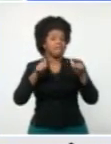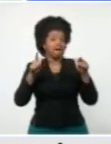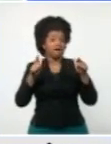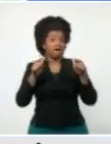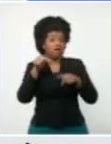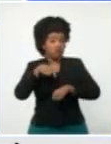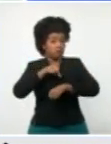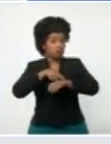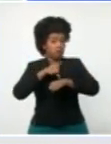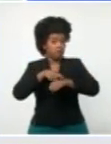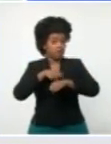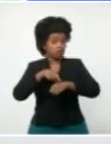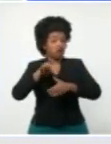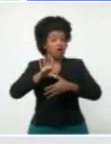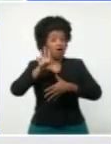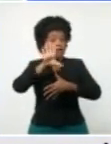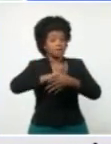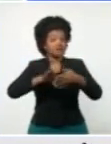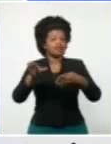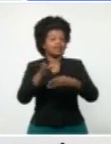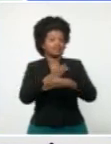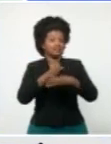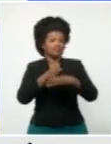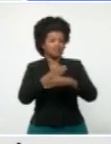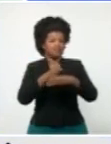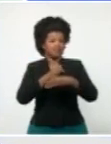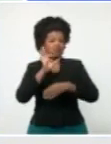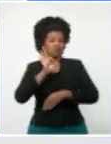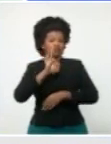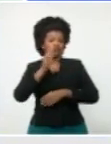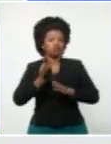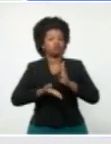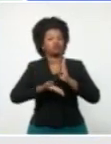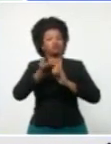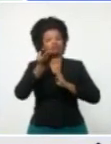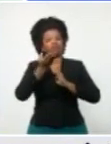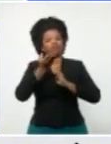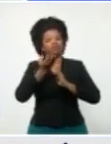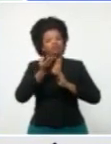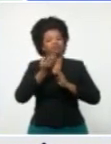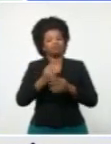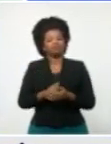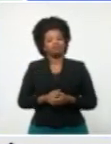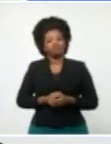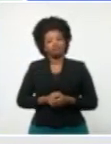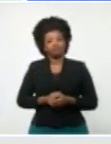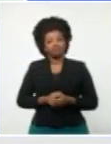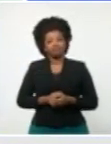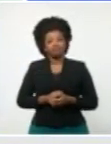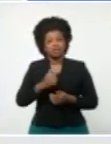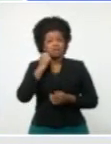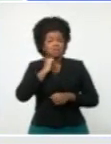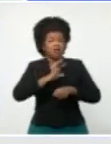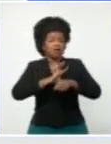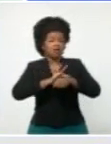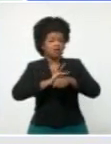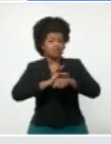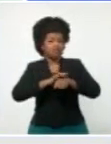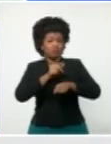a greater contribution, a greater number of confirmed cases, a greater number of deaths in the